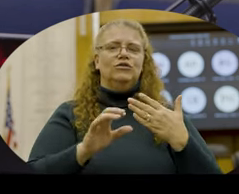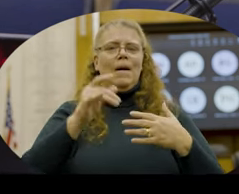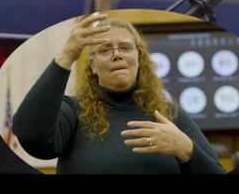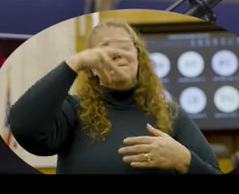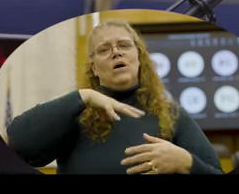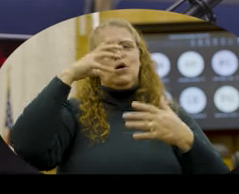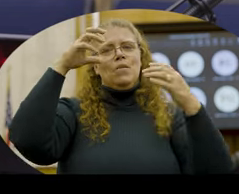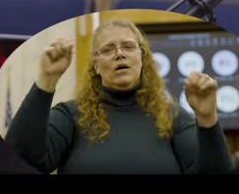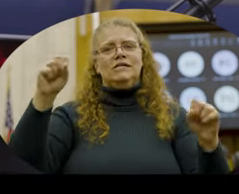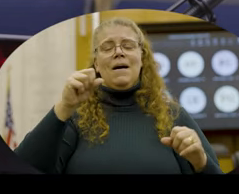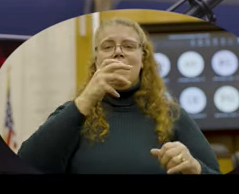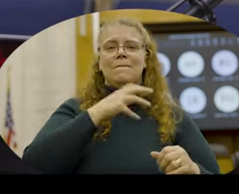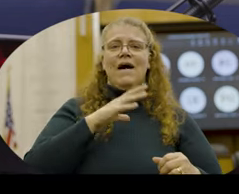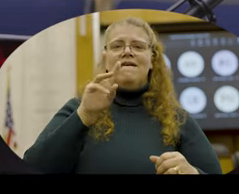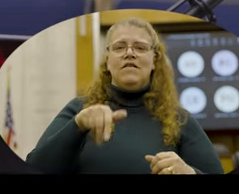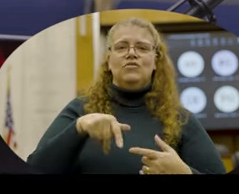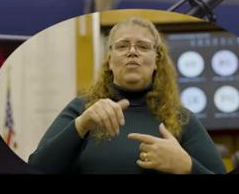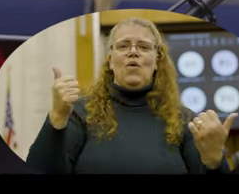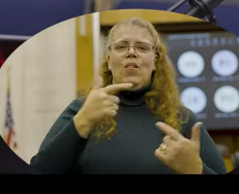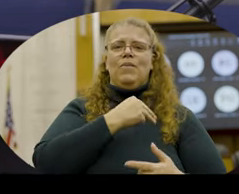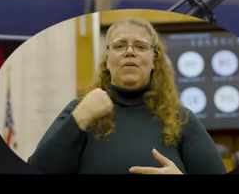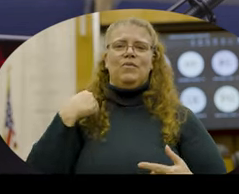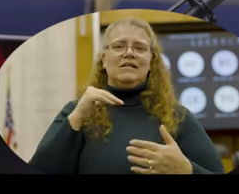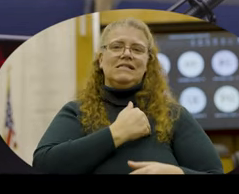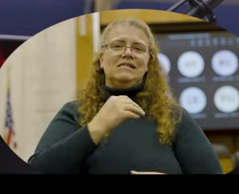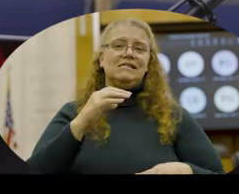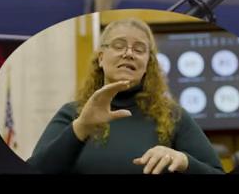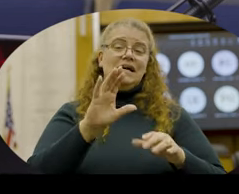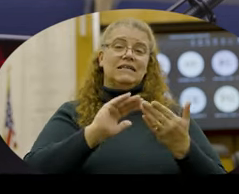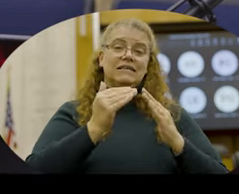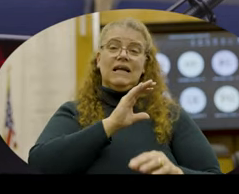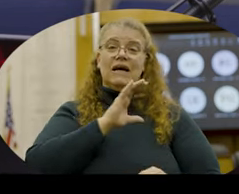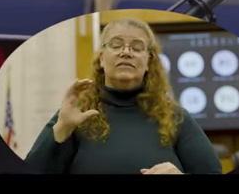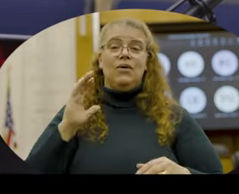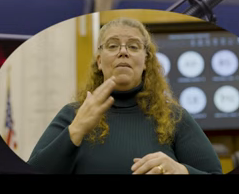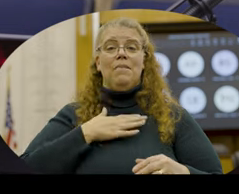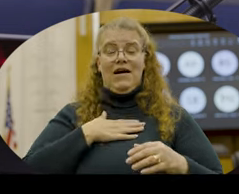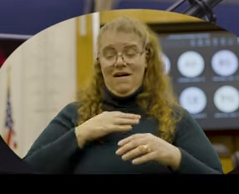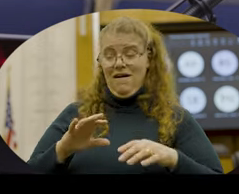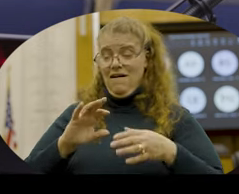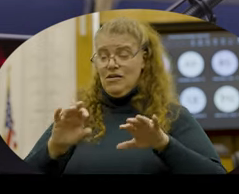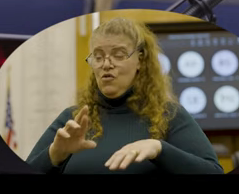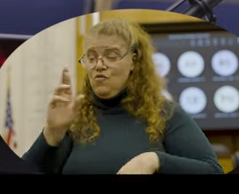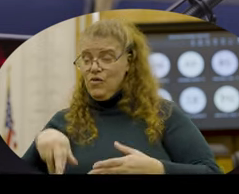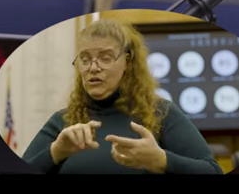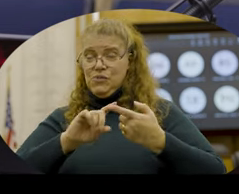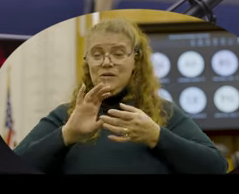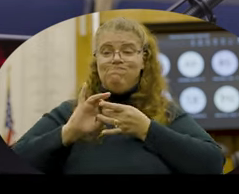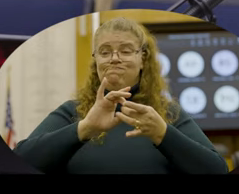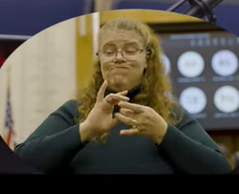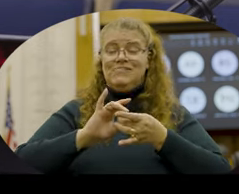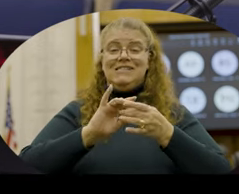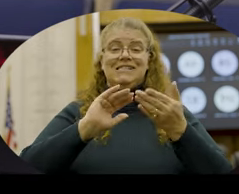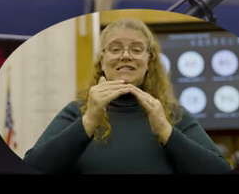$650,000 for an employee tuition assistance program. Also, the administration is working towards awarding a contract